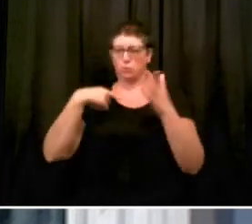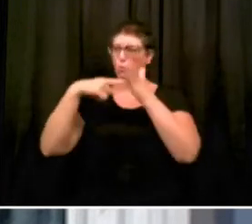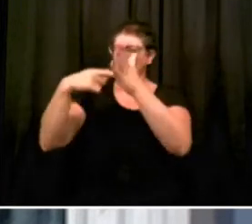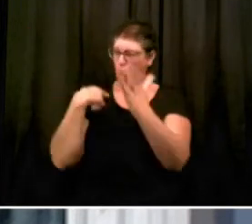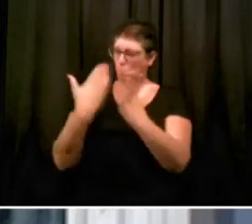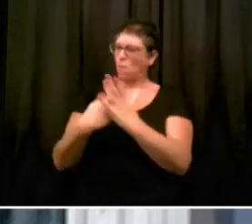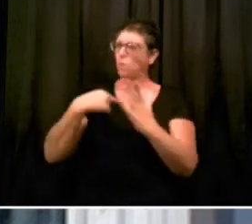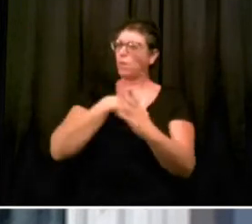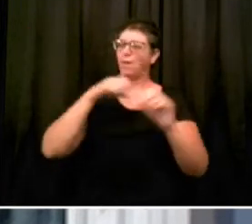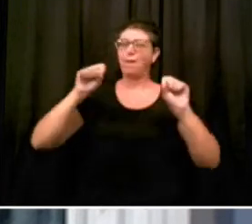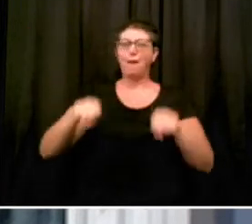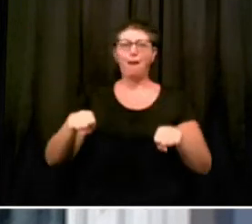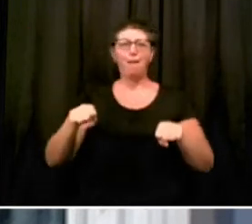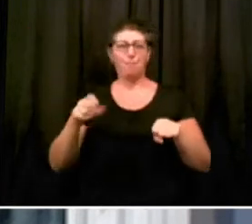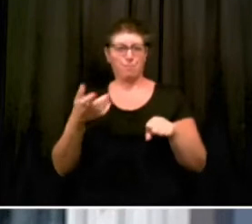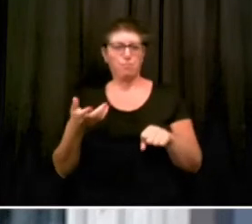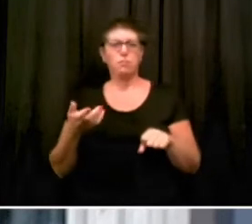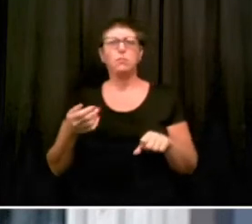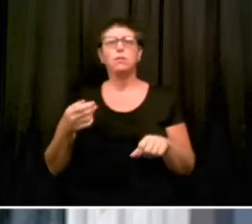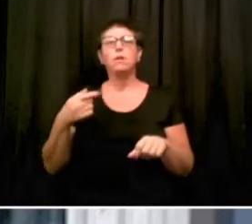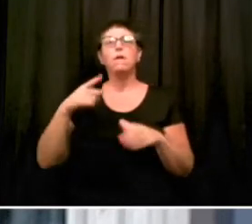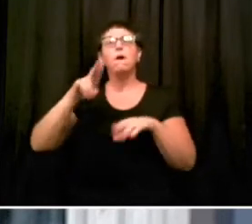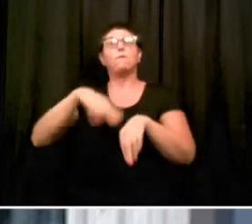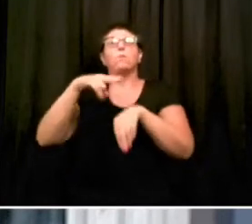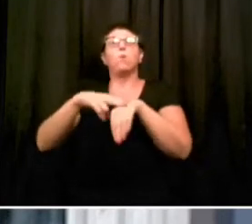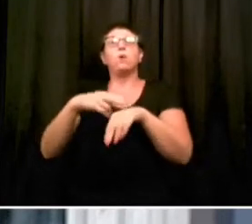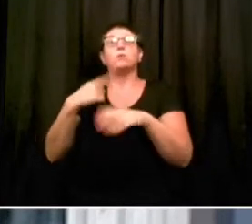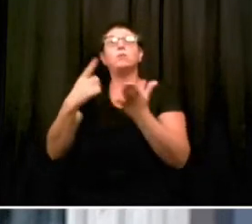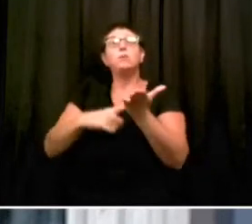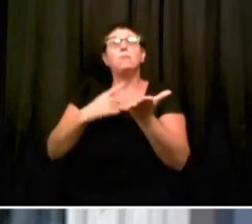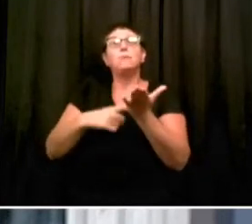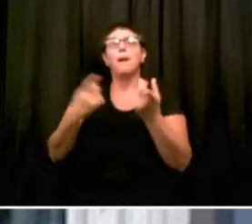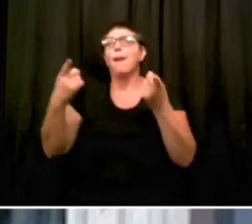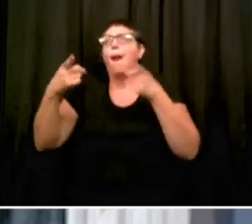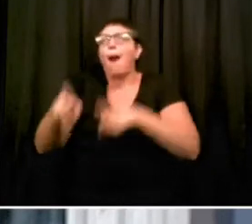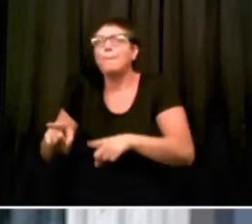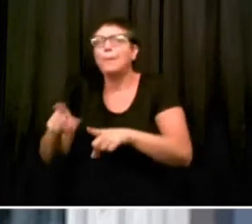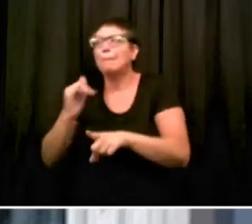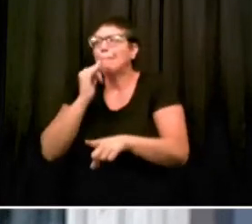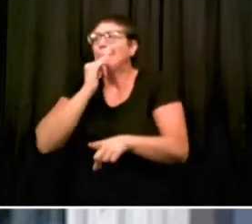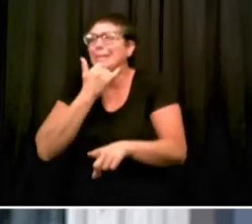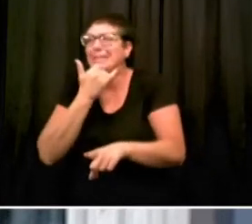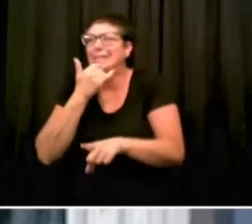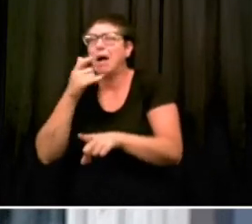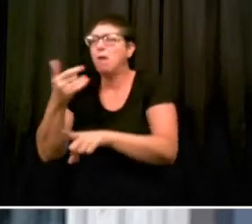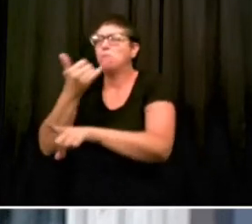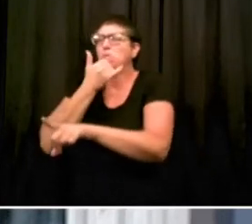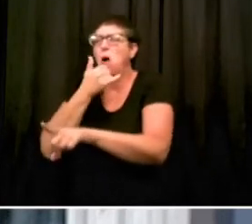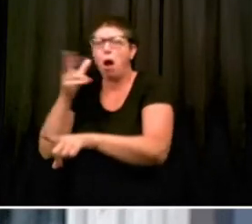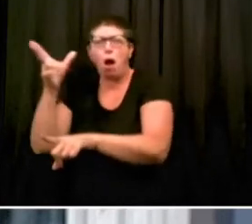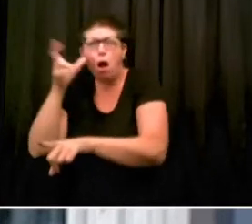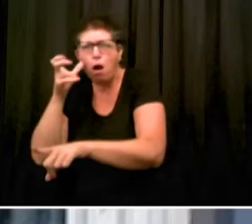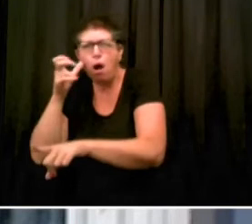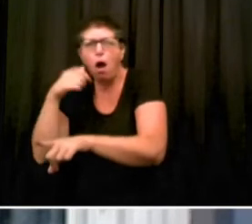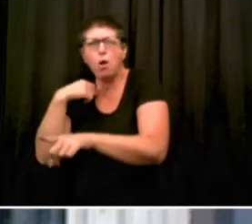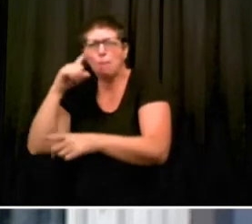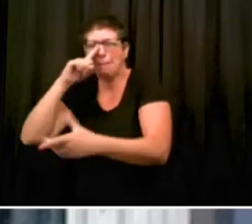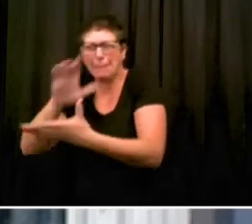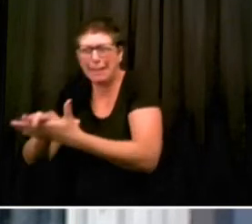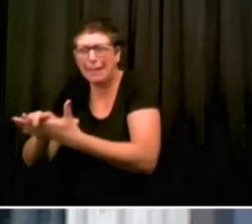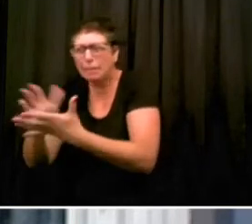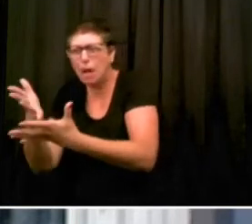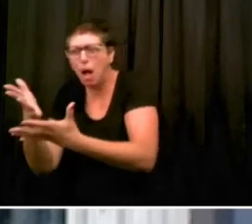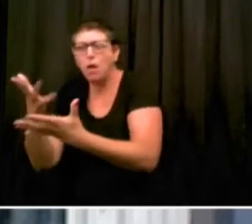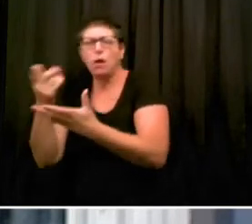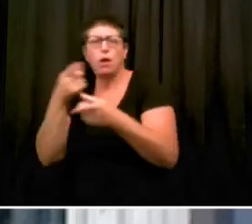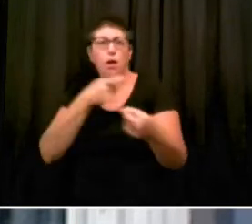are occurrences where something is said that was believed at one point in time, but I wouldn't want to fall on that. I think that we've